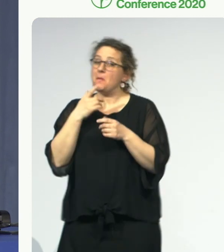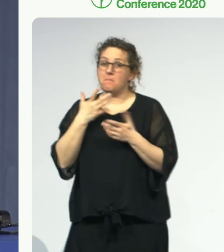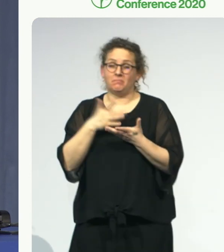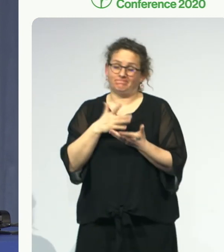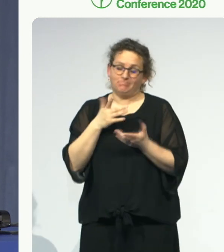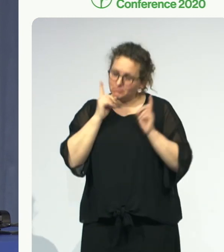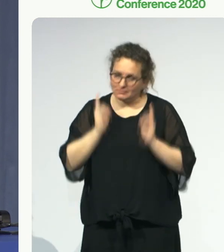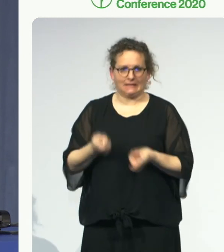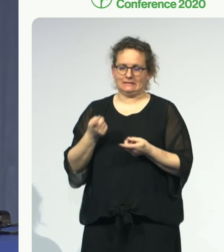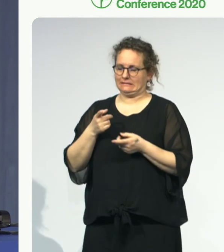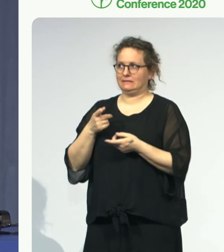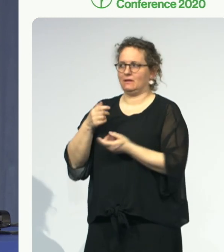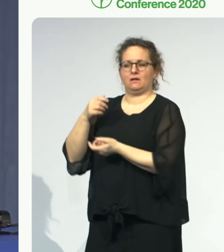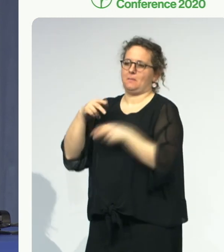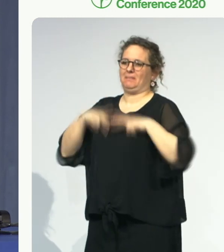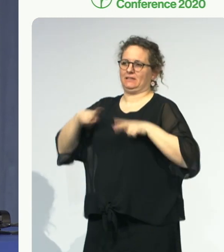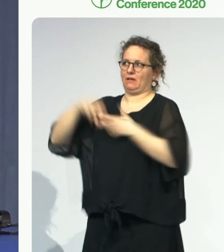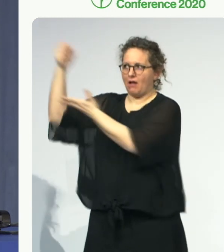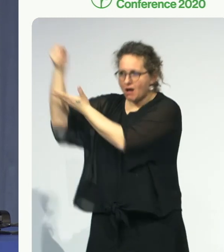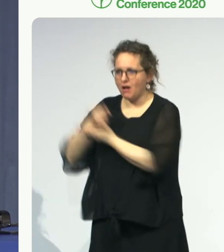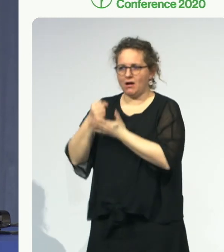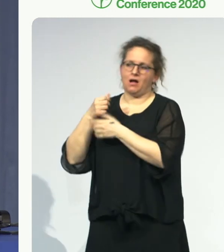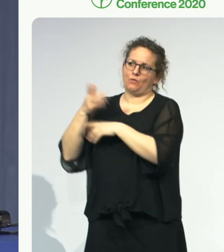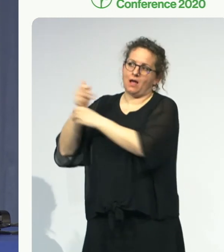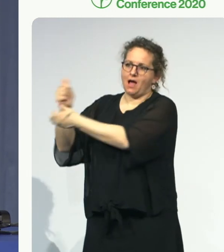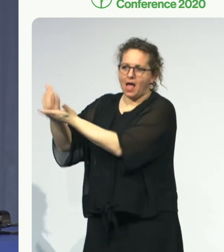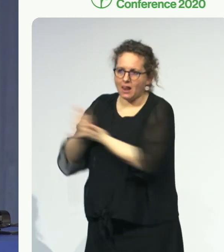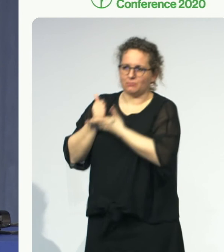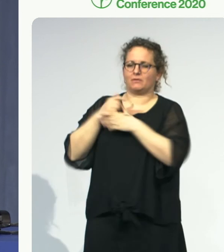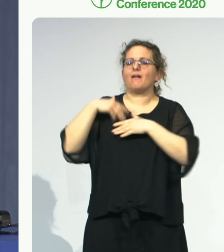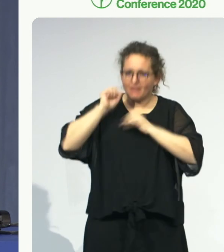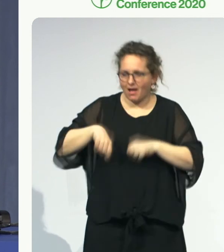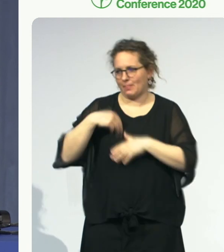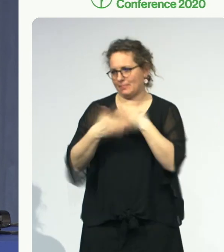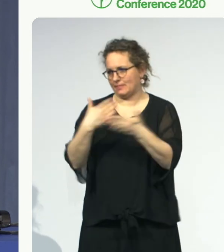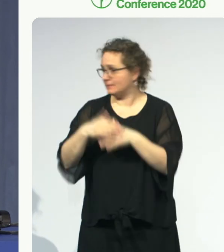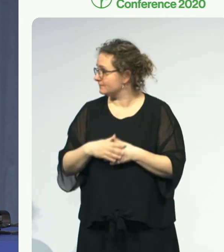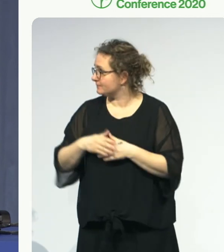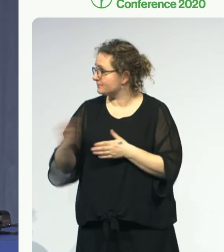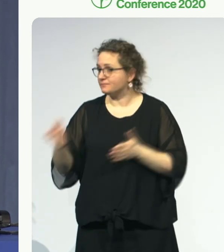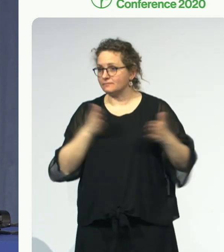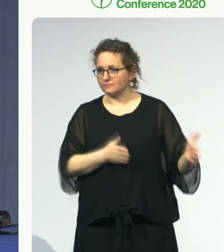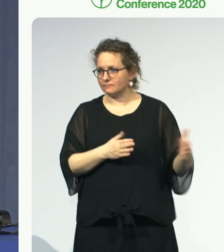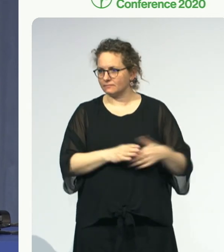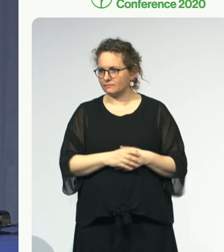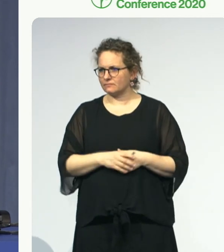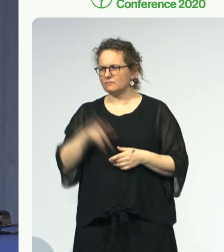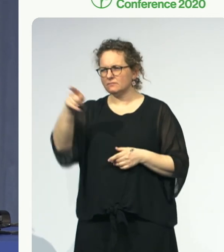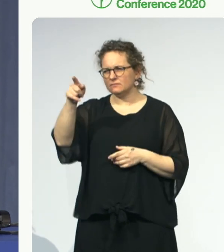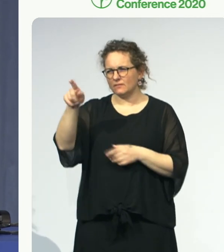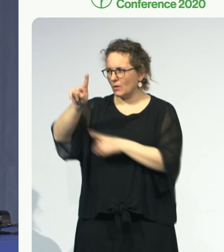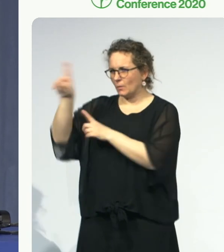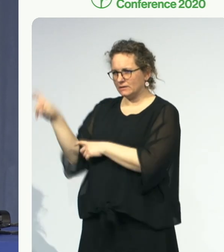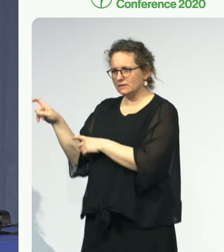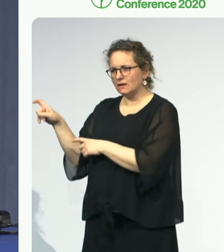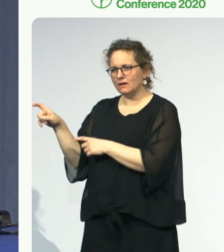Sorry, just because I forgot to say, because you asked about sub-Saharan Africa in general, maybe I invite you to follow up on this conversation